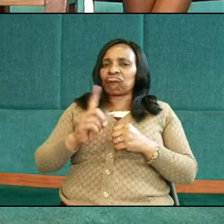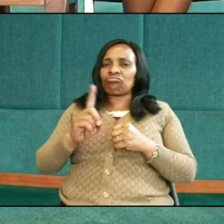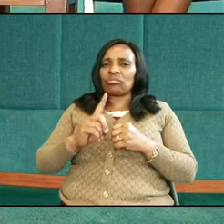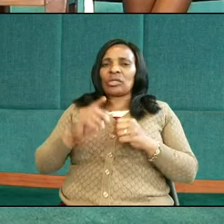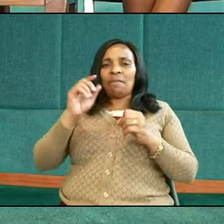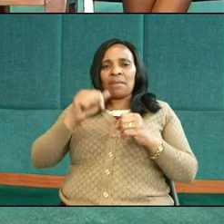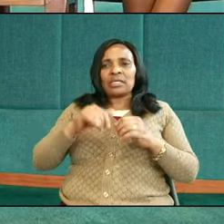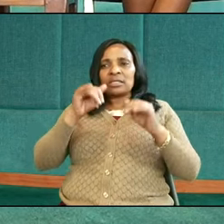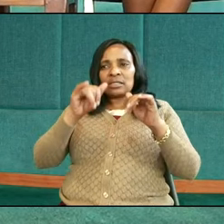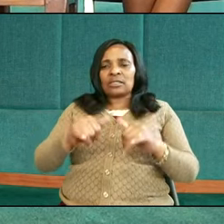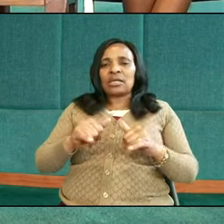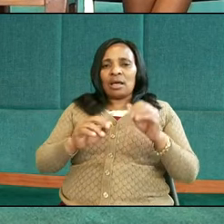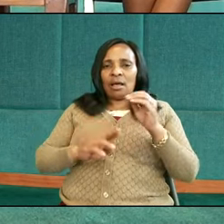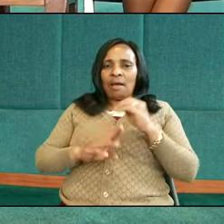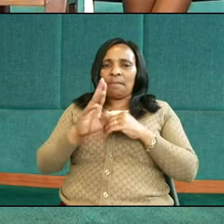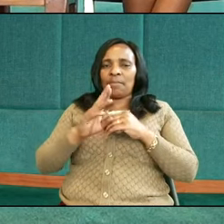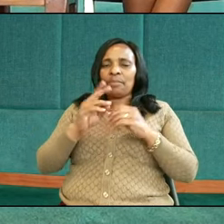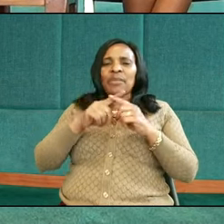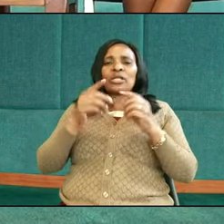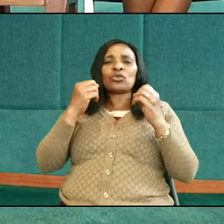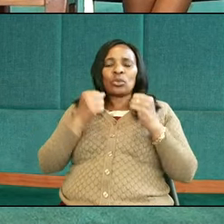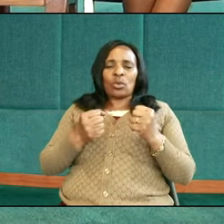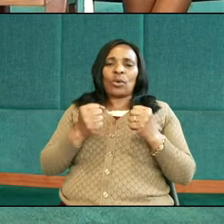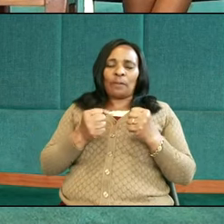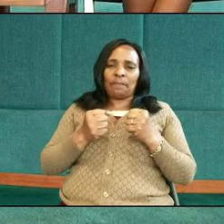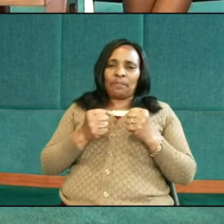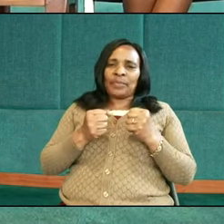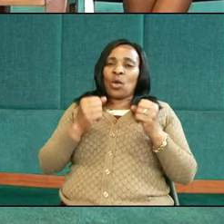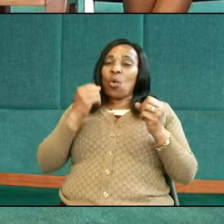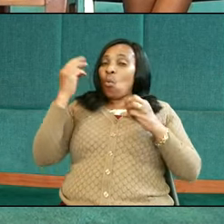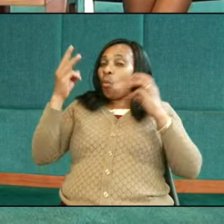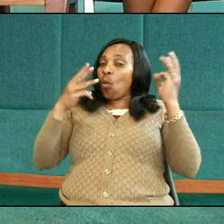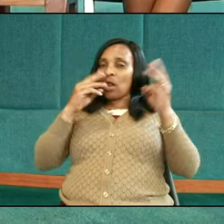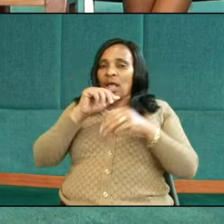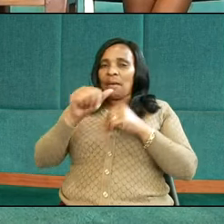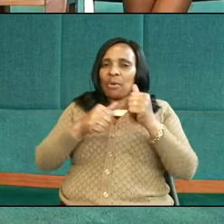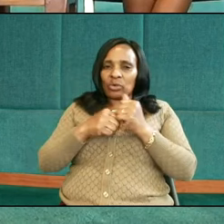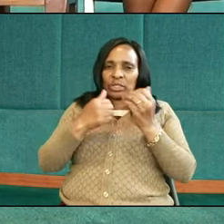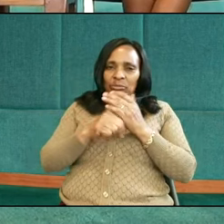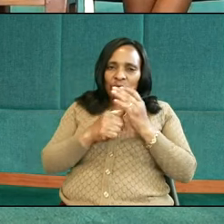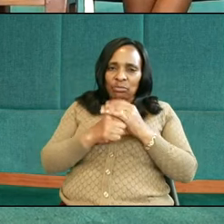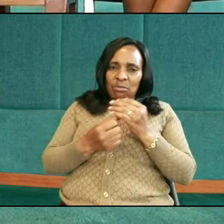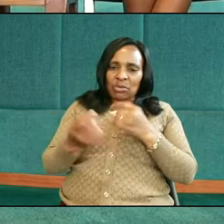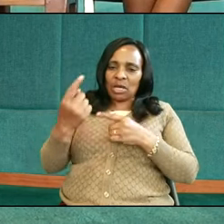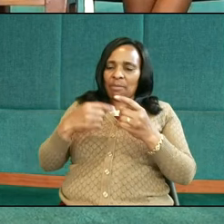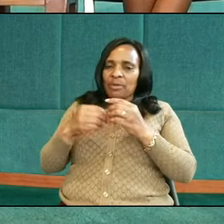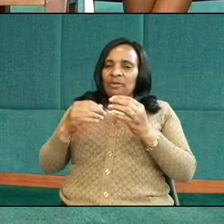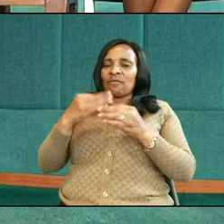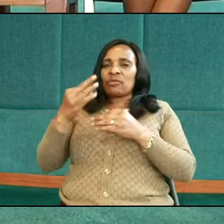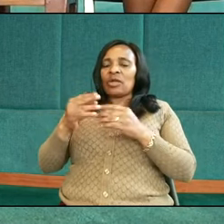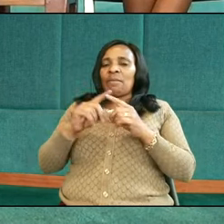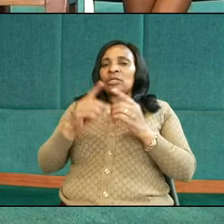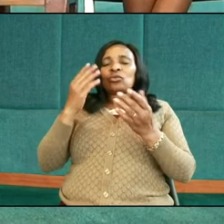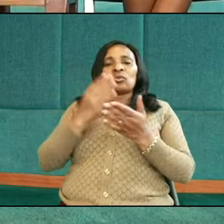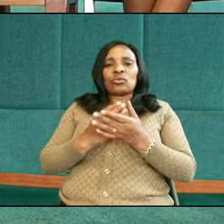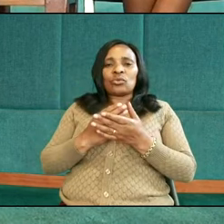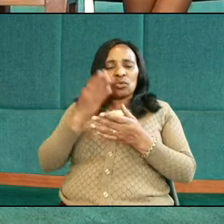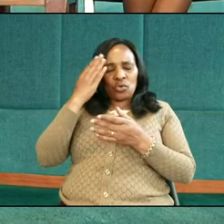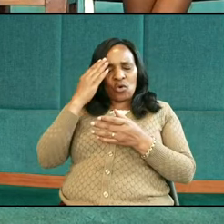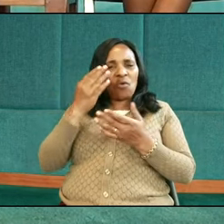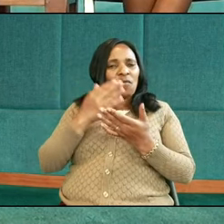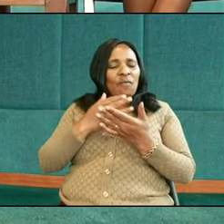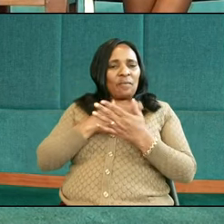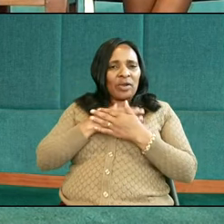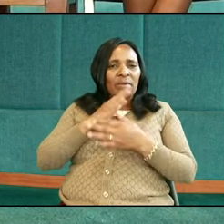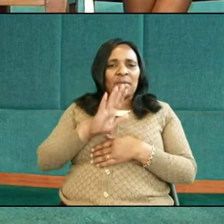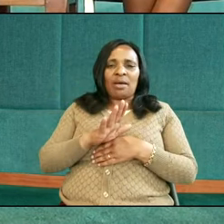need to change, you know? And just be steadfast. And don't worry about the consequences, you know? Fine, you know, it's very true, you know, he's your friend.